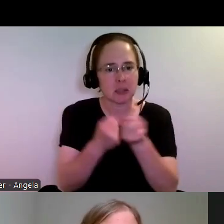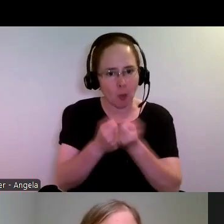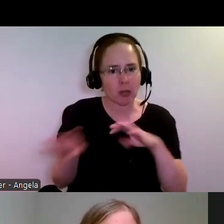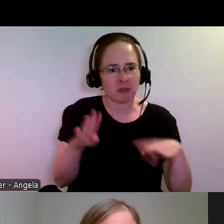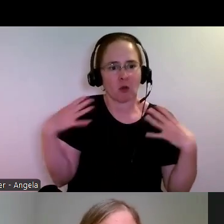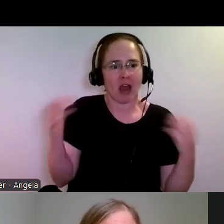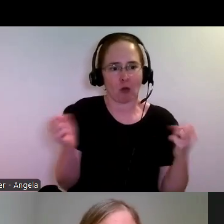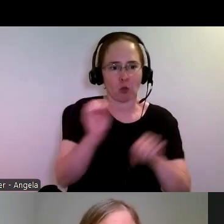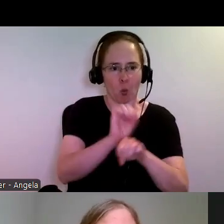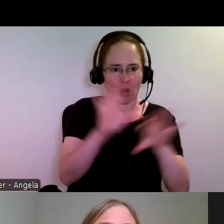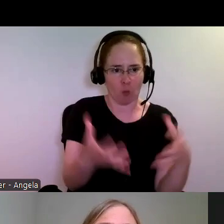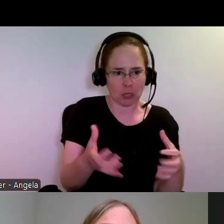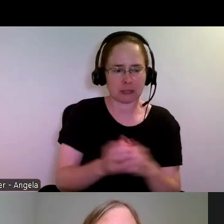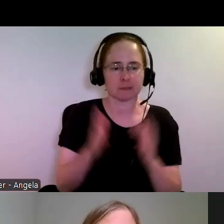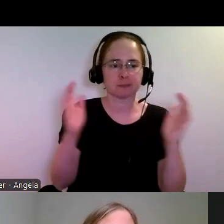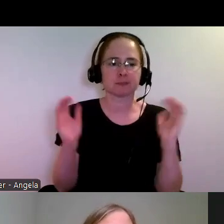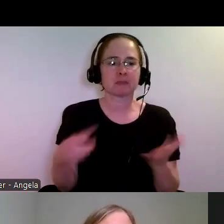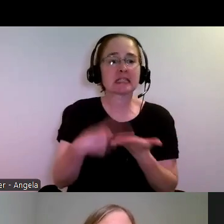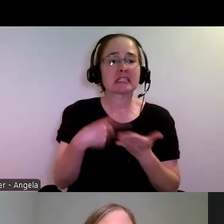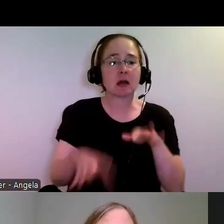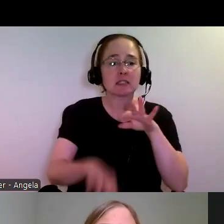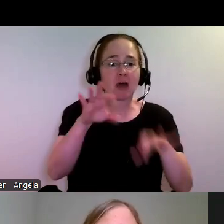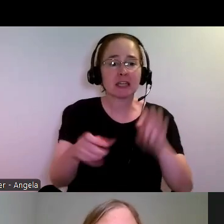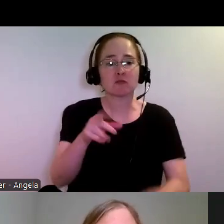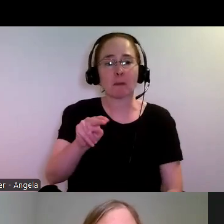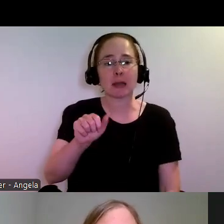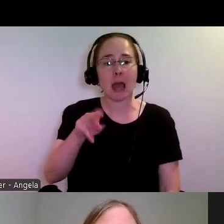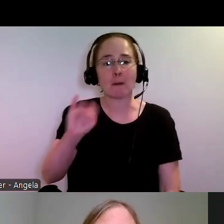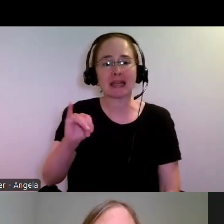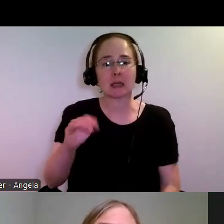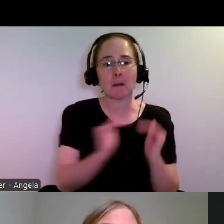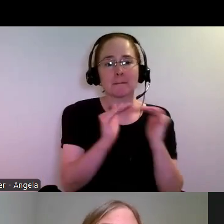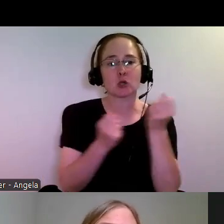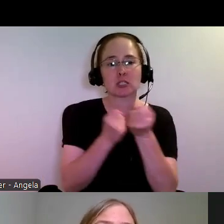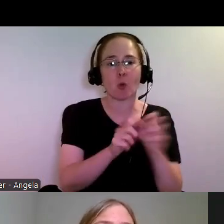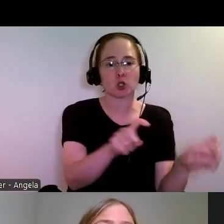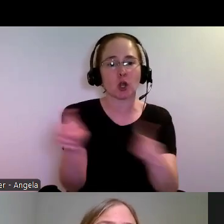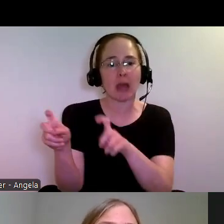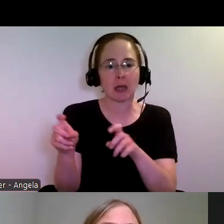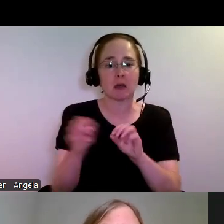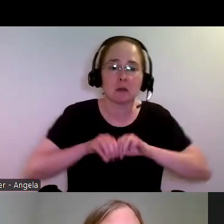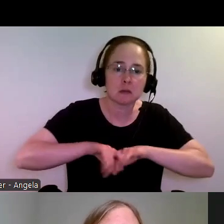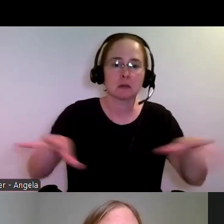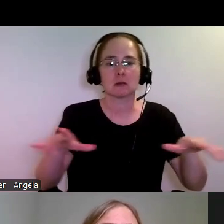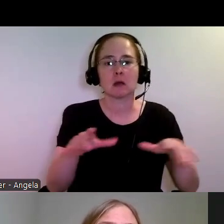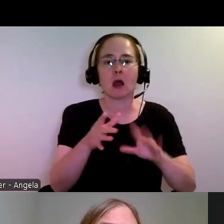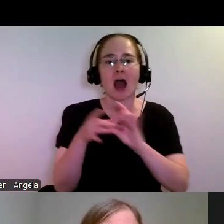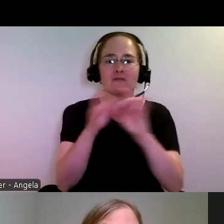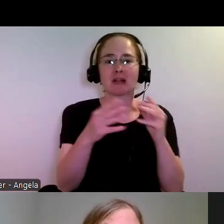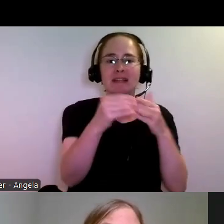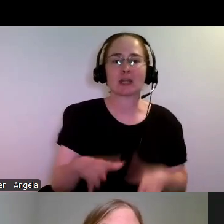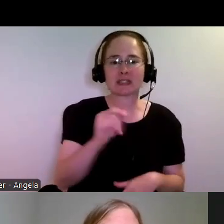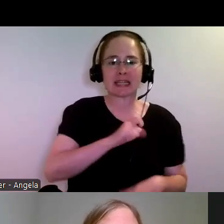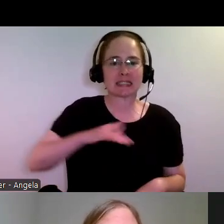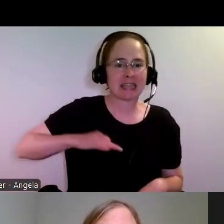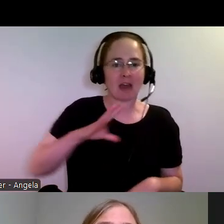health workforce. We're going to discuss findings from NAMI's peer support survey, which was sent to both NAMI affiliate leaders and staff, as well